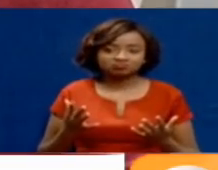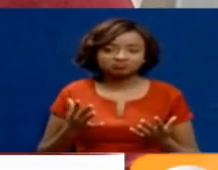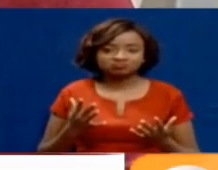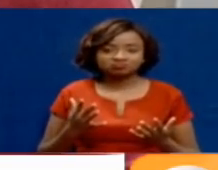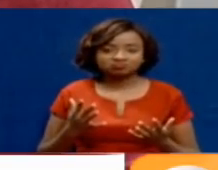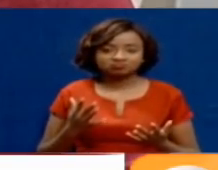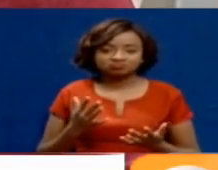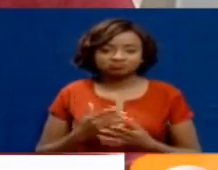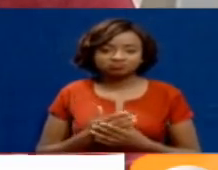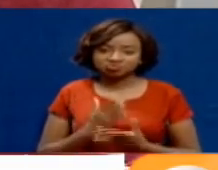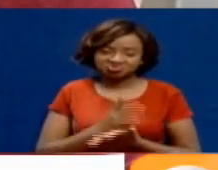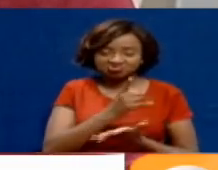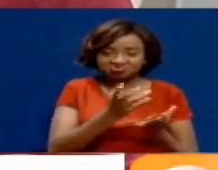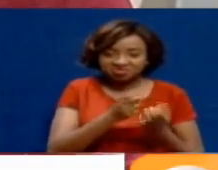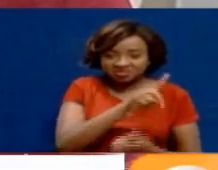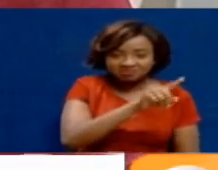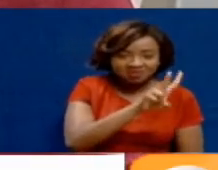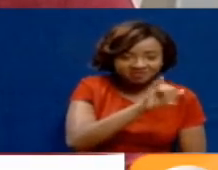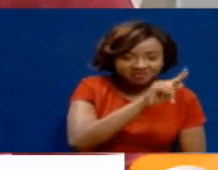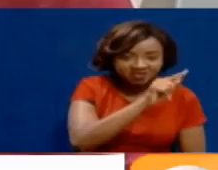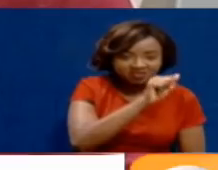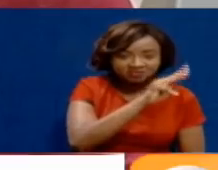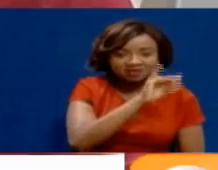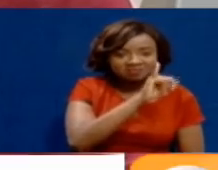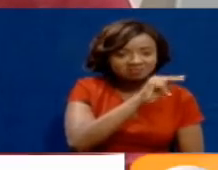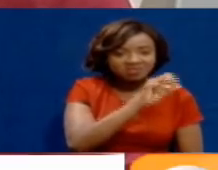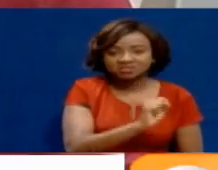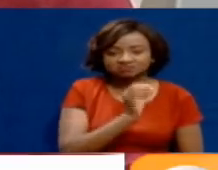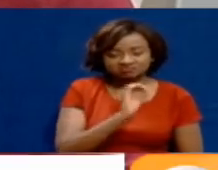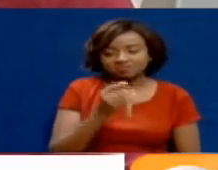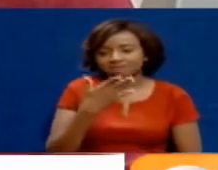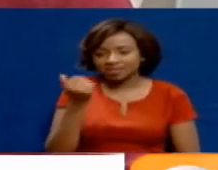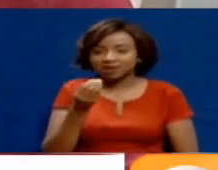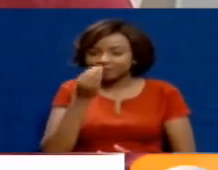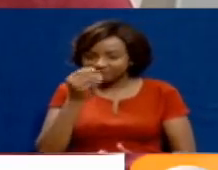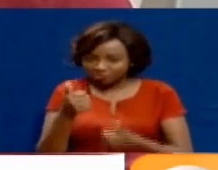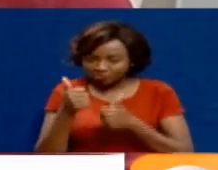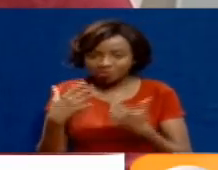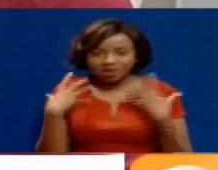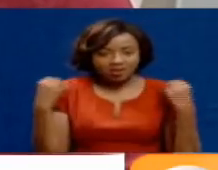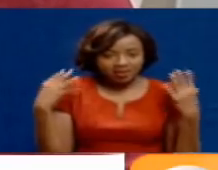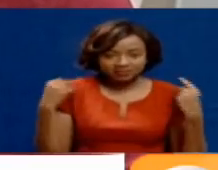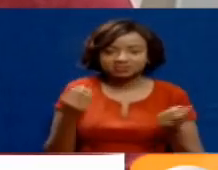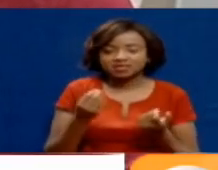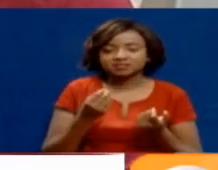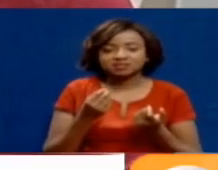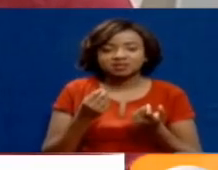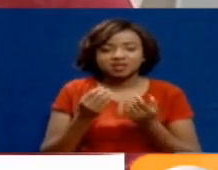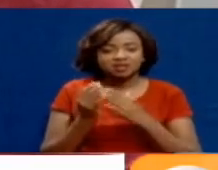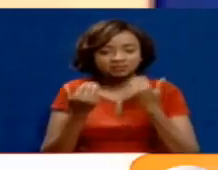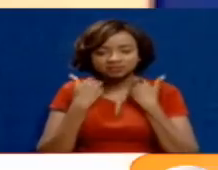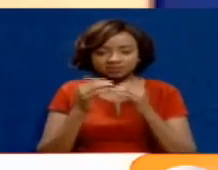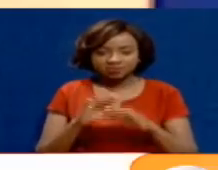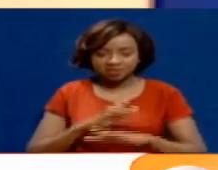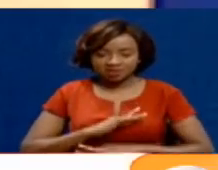what you need right now. You just need a healthy meal, fruits, vegetables, exercise, sleep enough, and avoid too much stress.